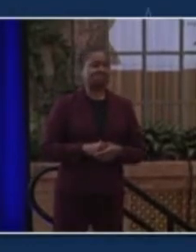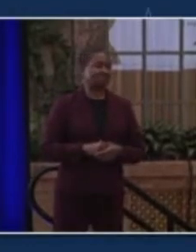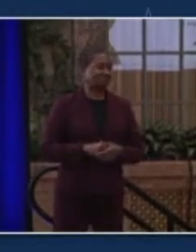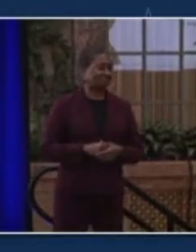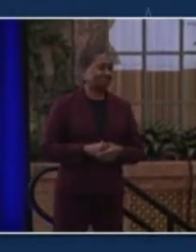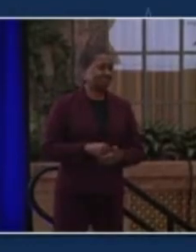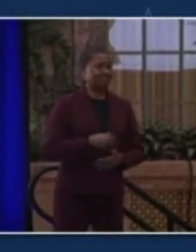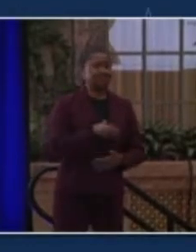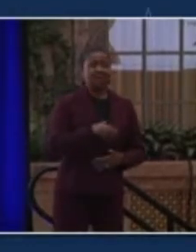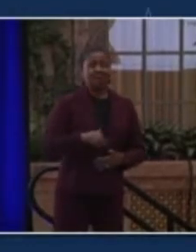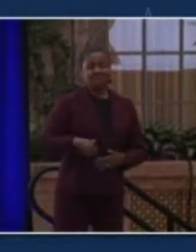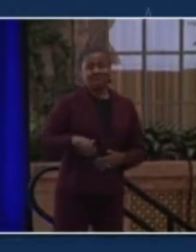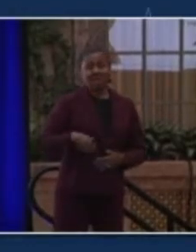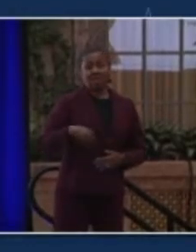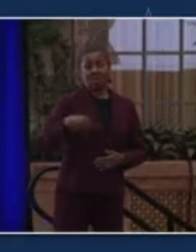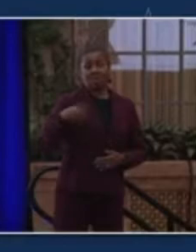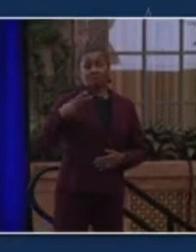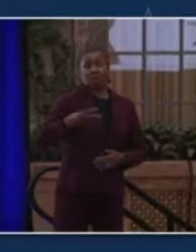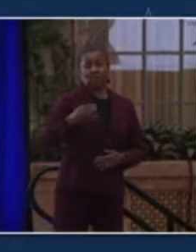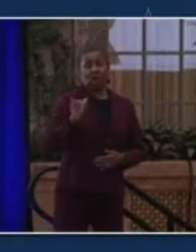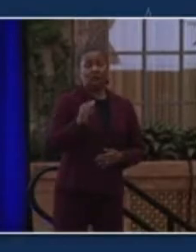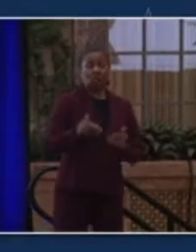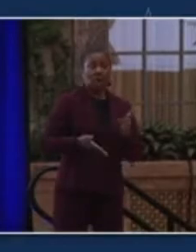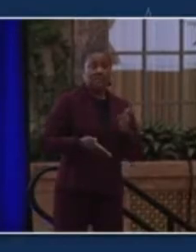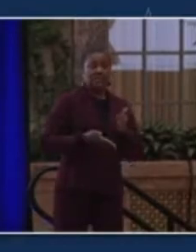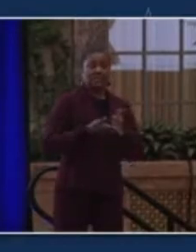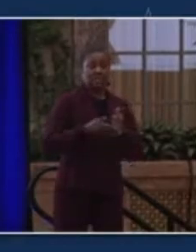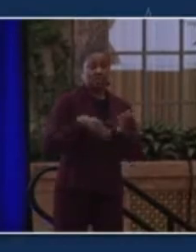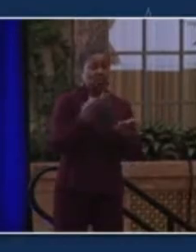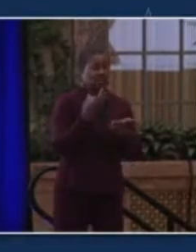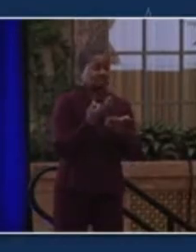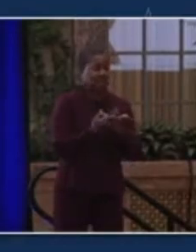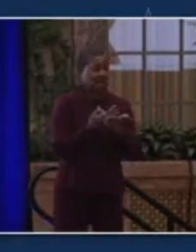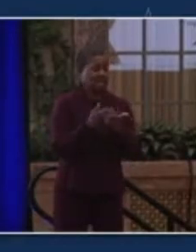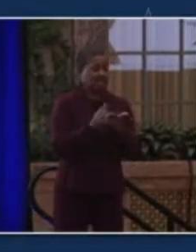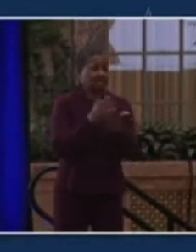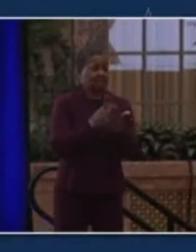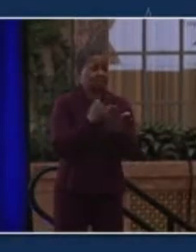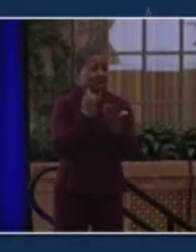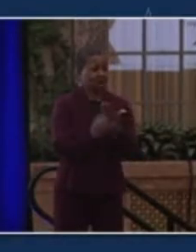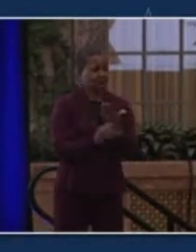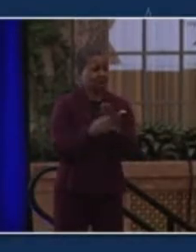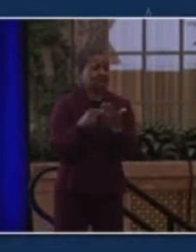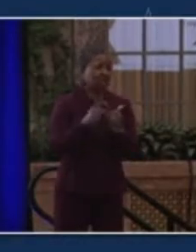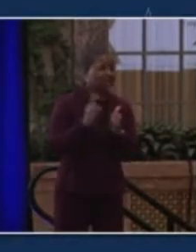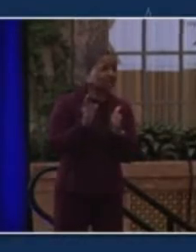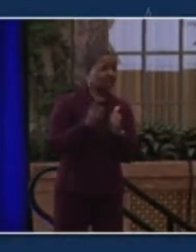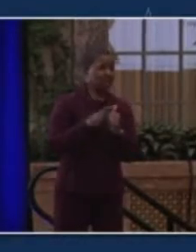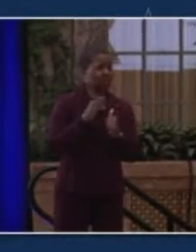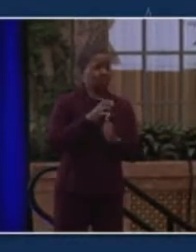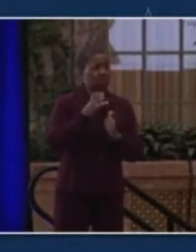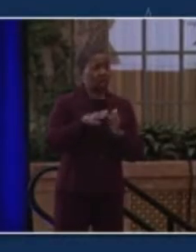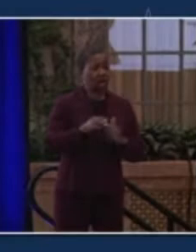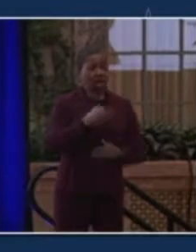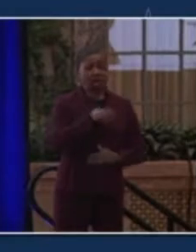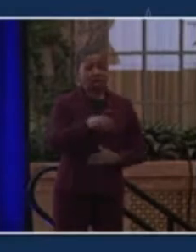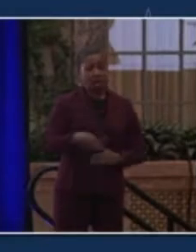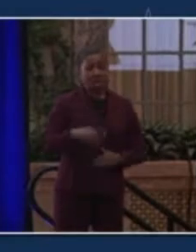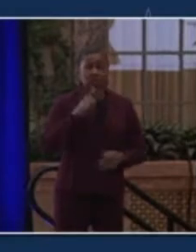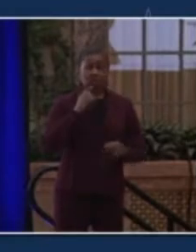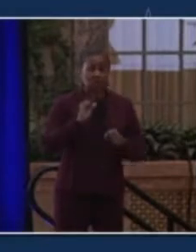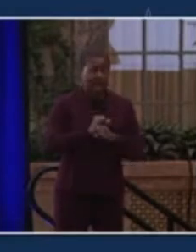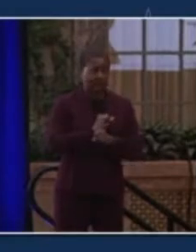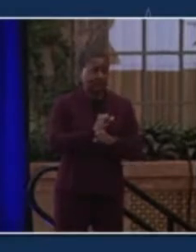Mayor Washington also assisted in the financing of that project. He was the first Chicago mayor to